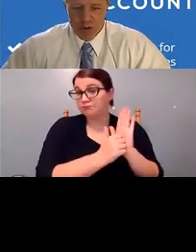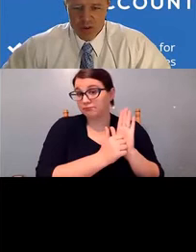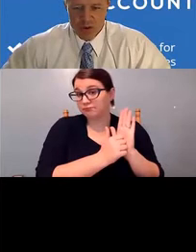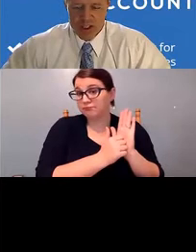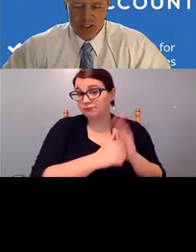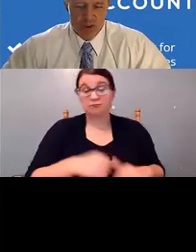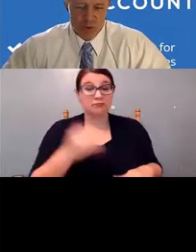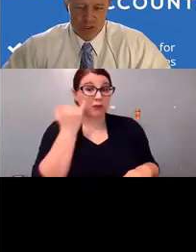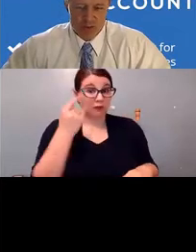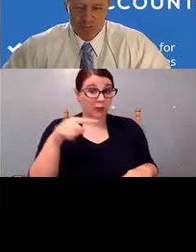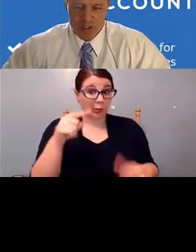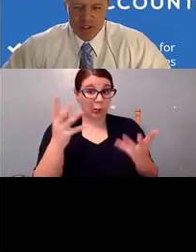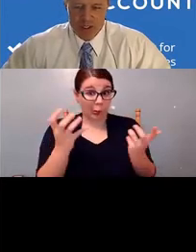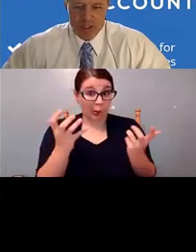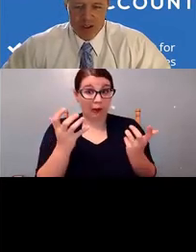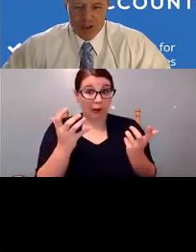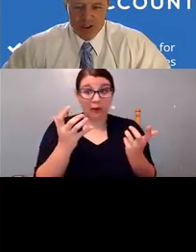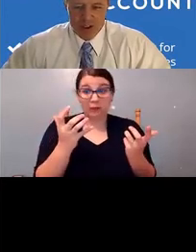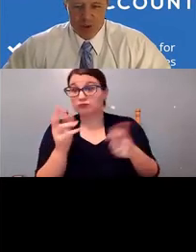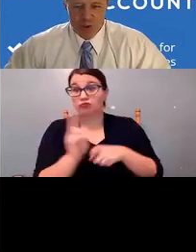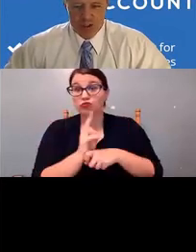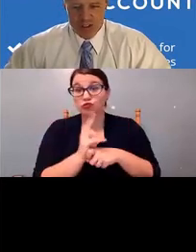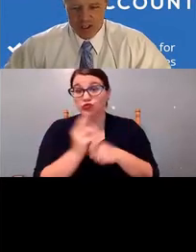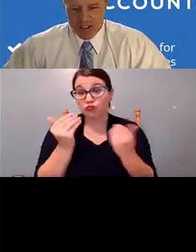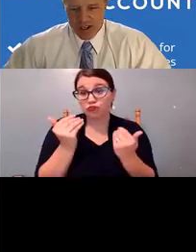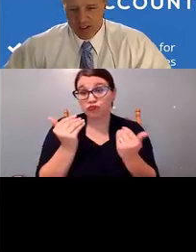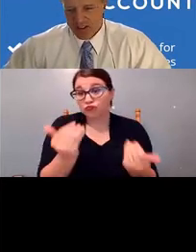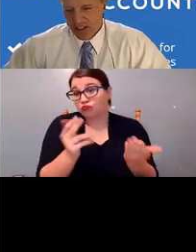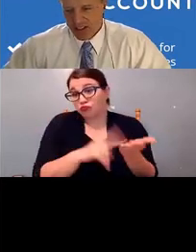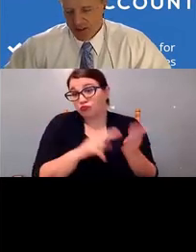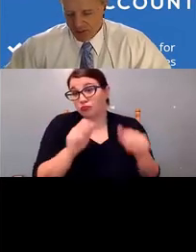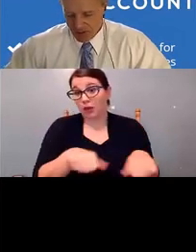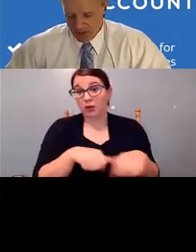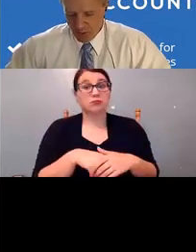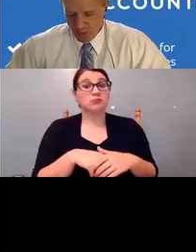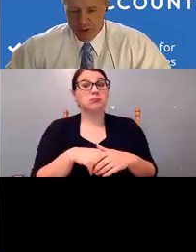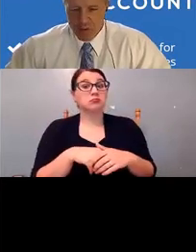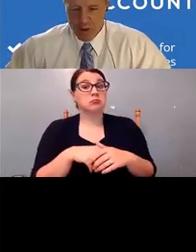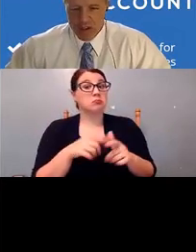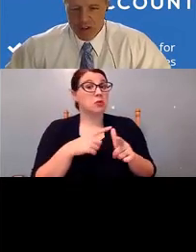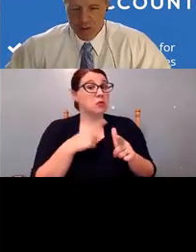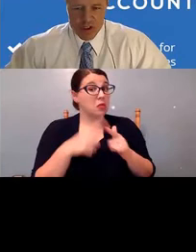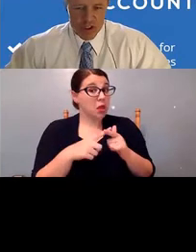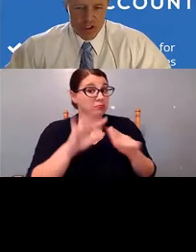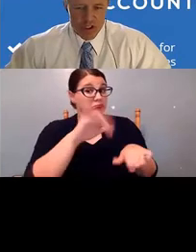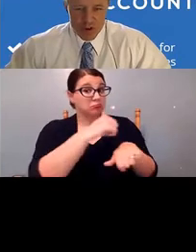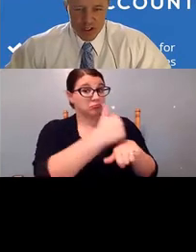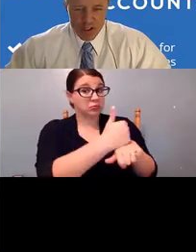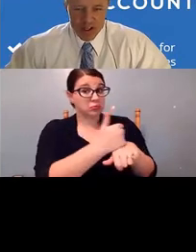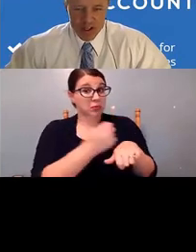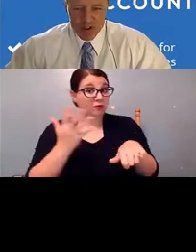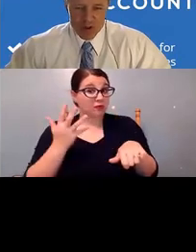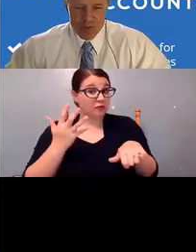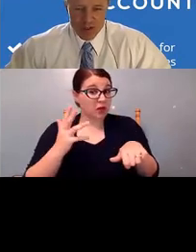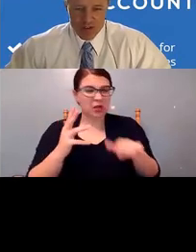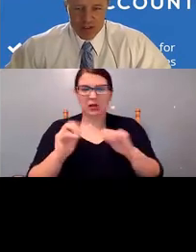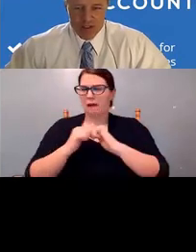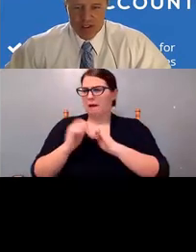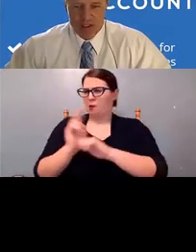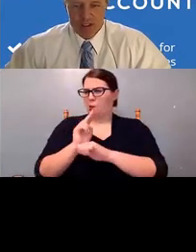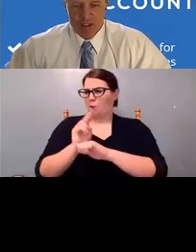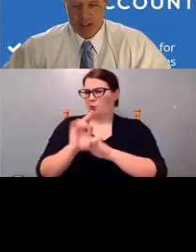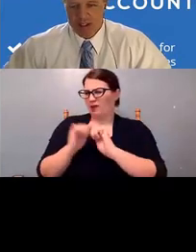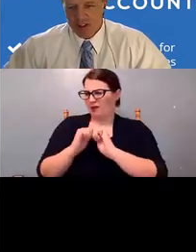like one or can use one. And also, once that account is set up, what are some ways in which you can use that account to your